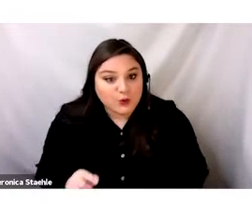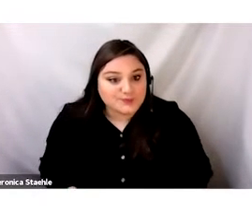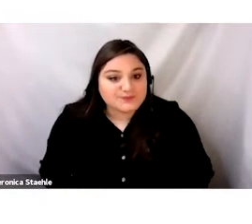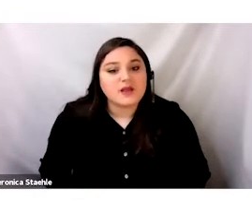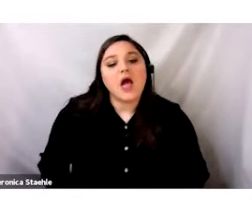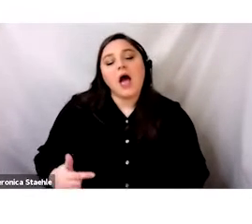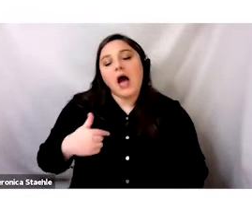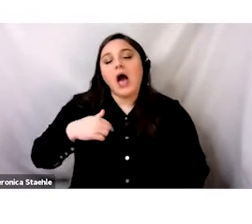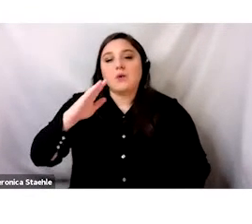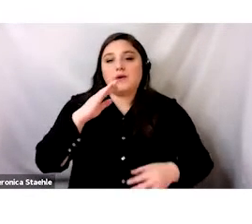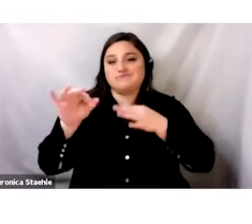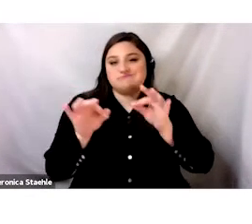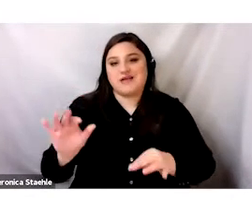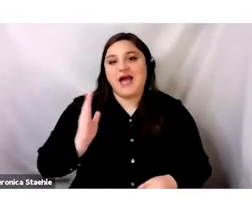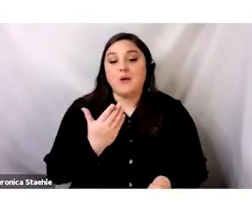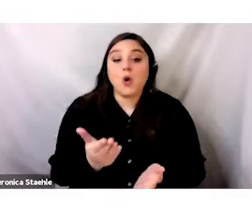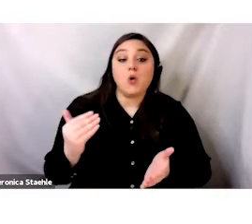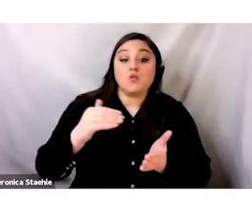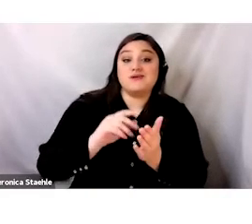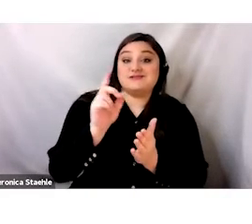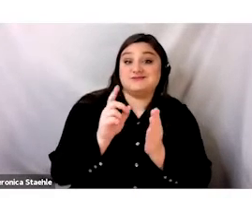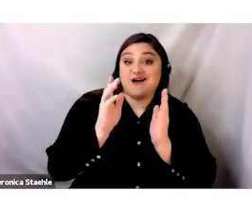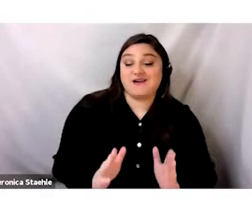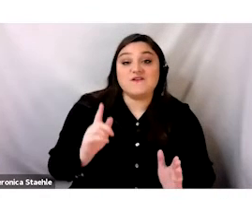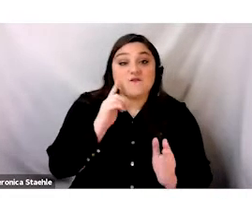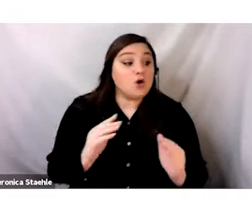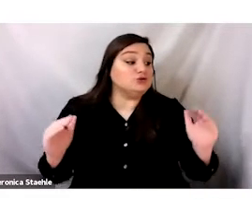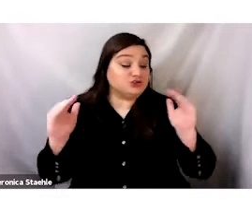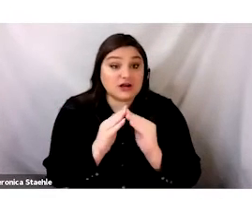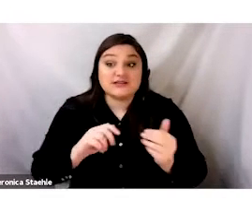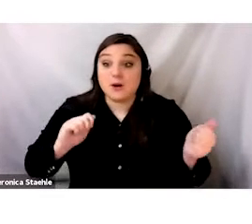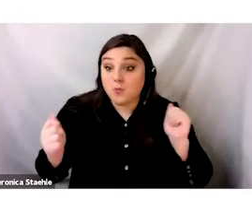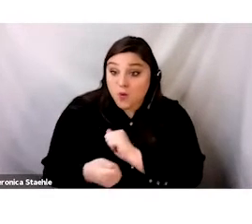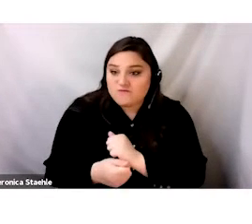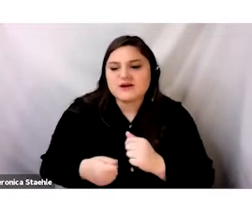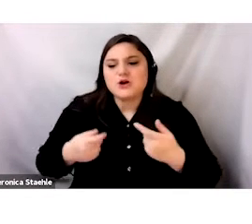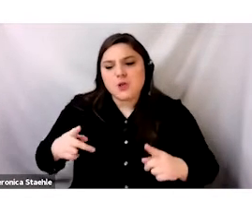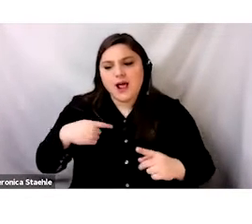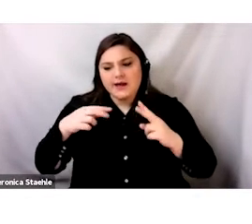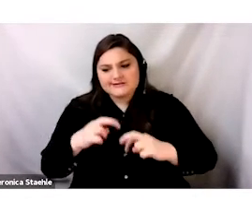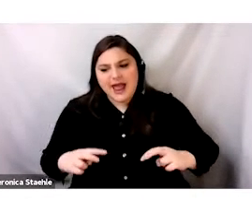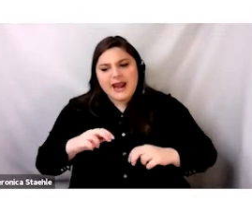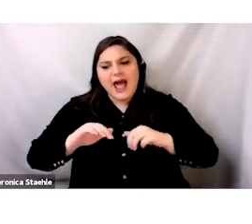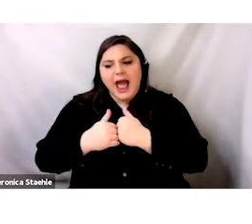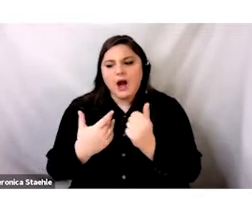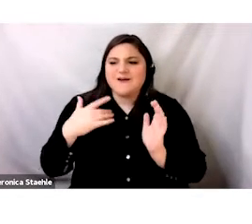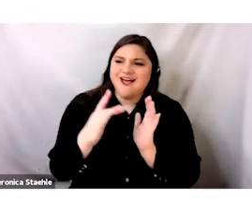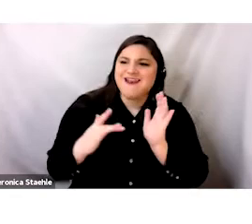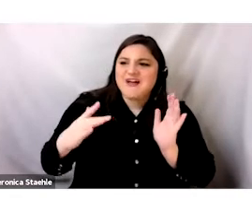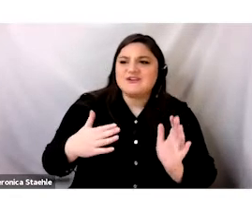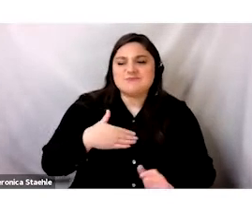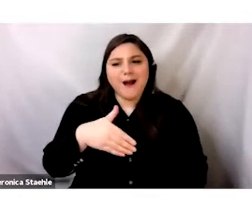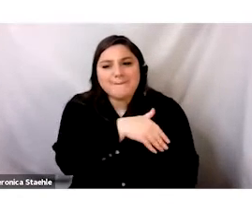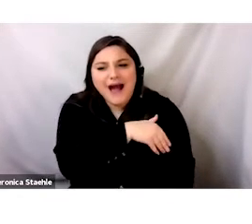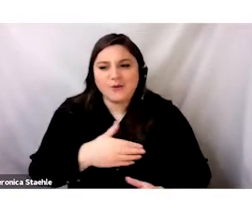Justice movement and really have you start to think about how do I leverage my power and access on behalf of folks that have the living